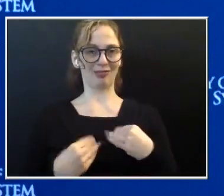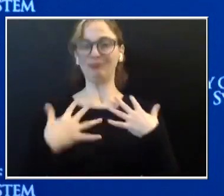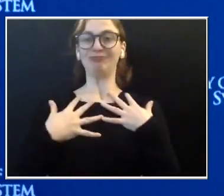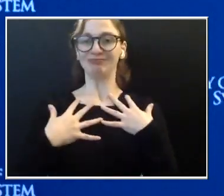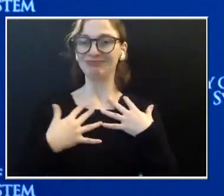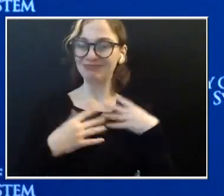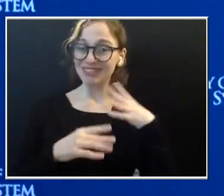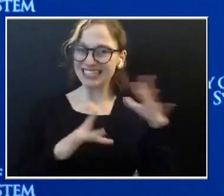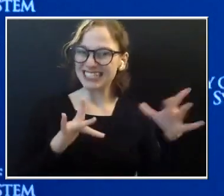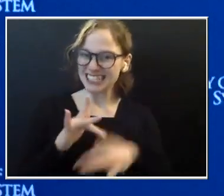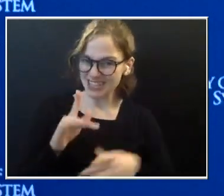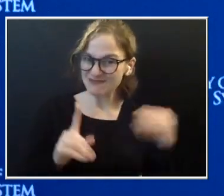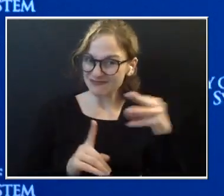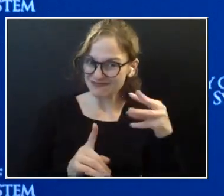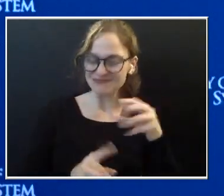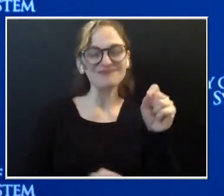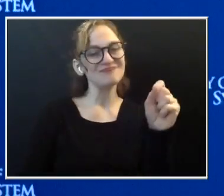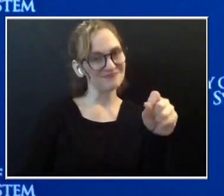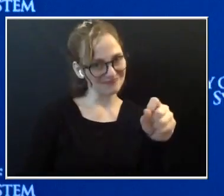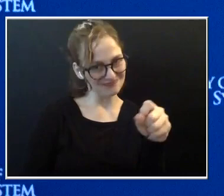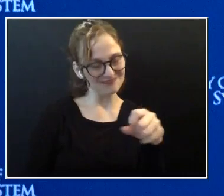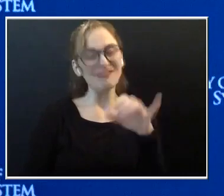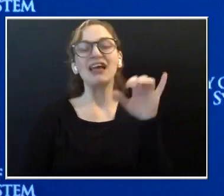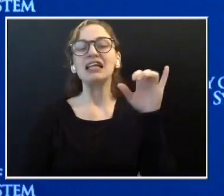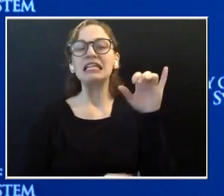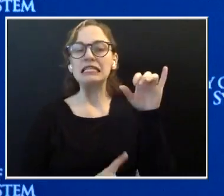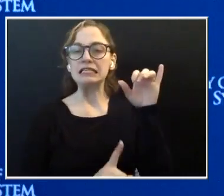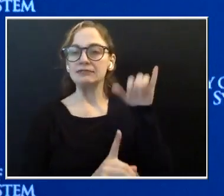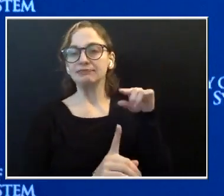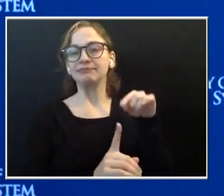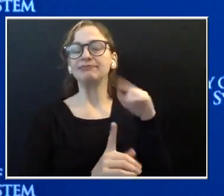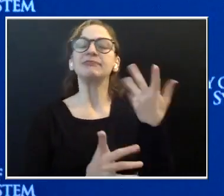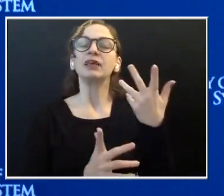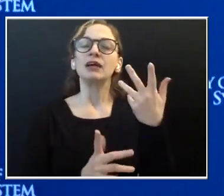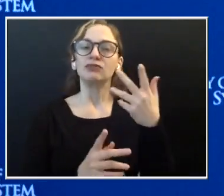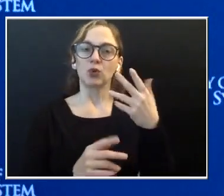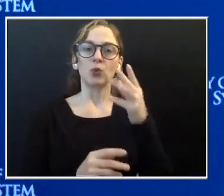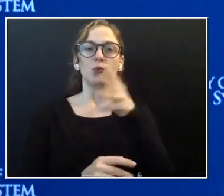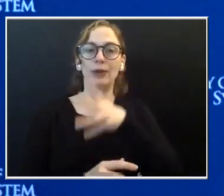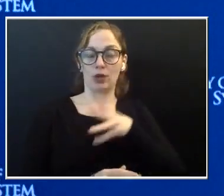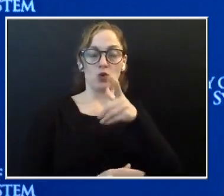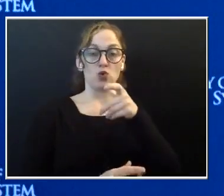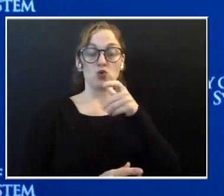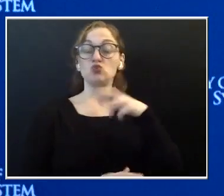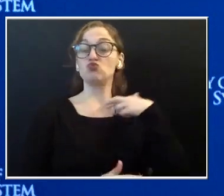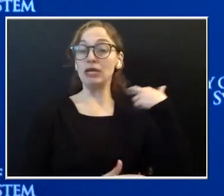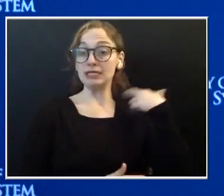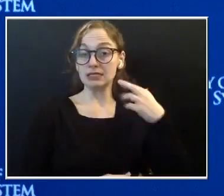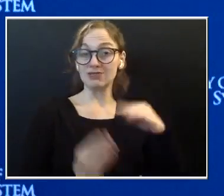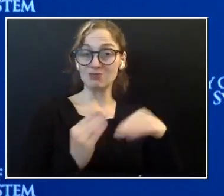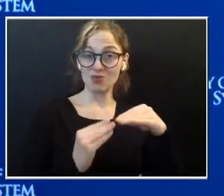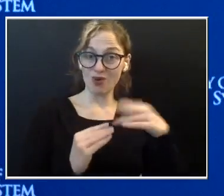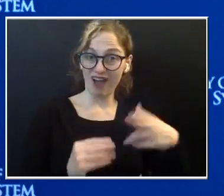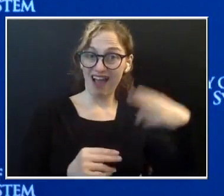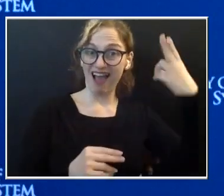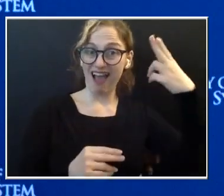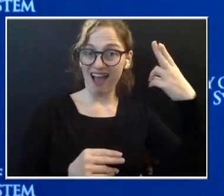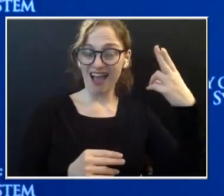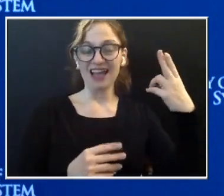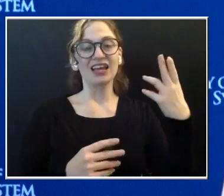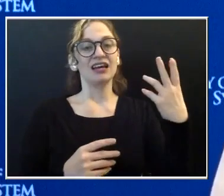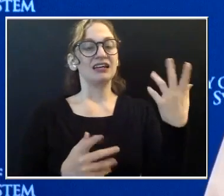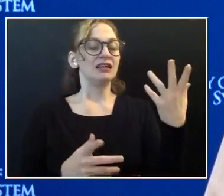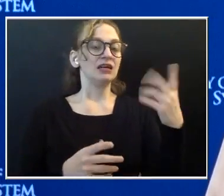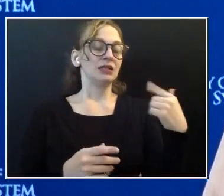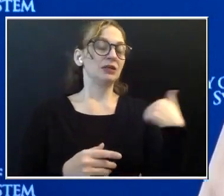is for women who are at higher risk. Lots of when we look at de-escalating treatment or omitting treatment, it's for women who are very low risk. But if your